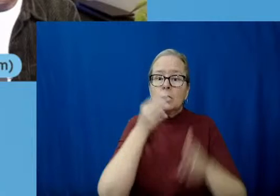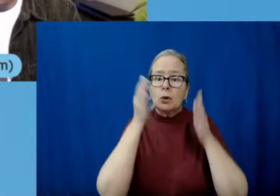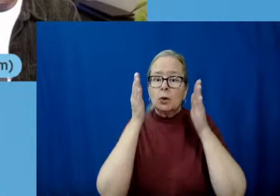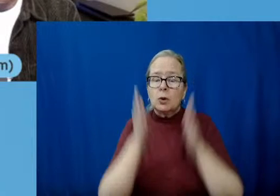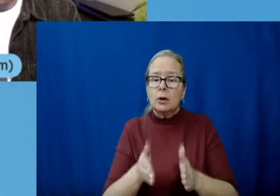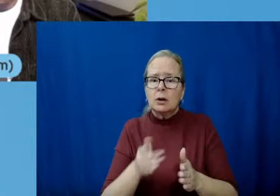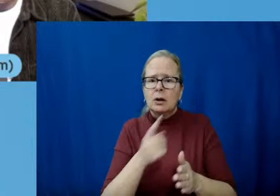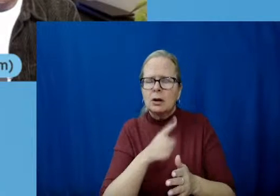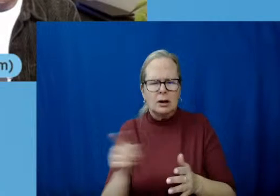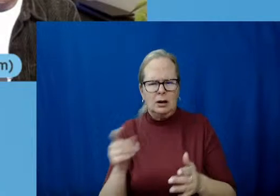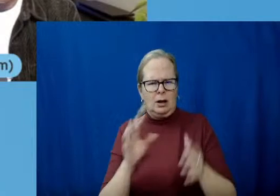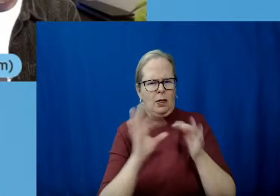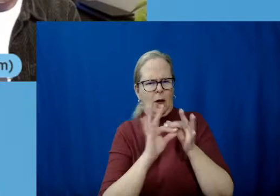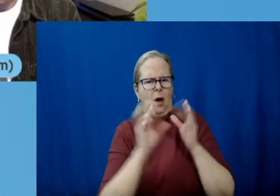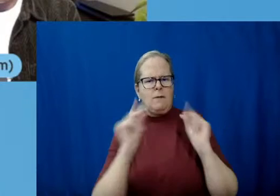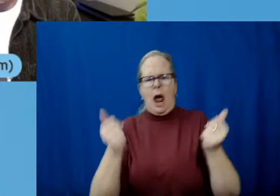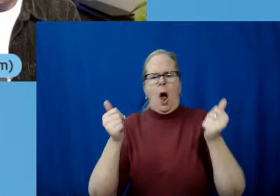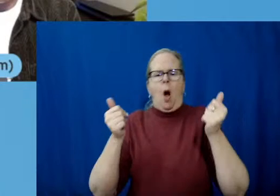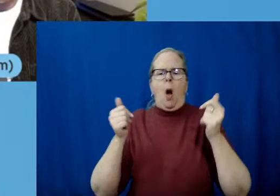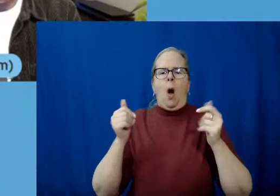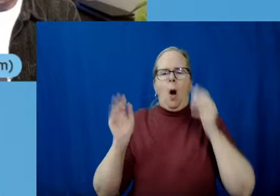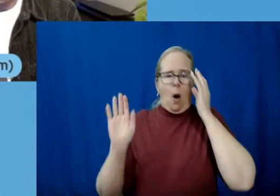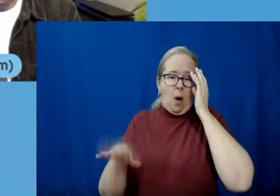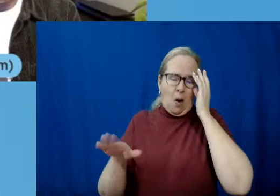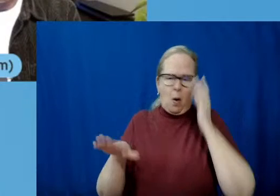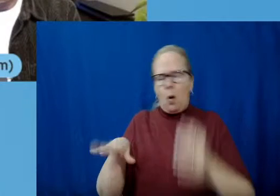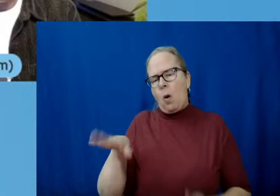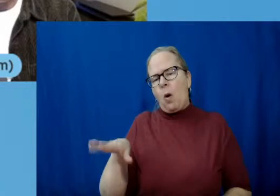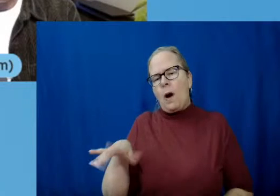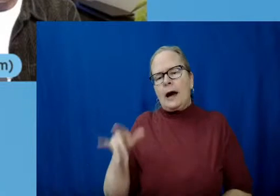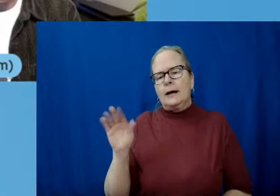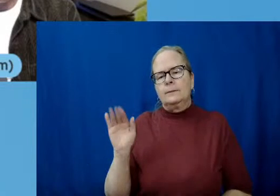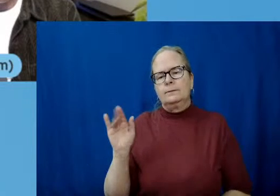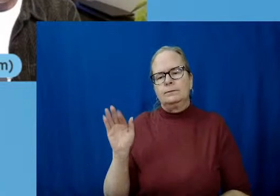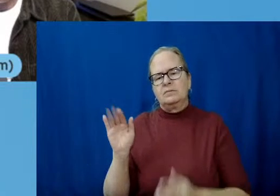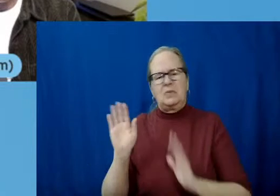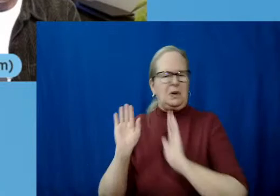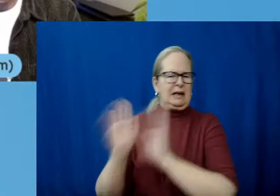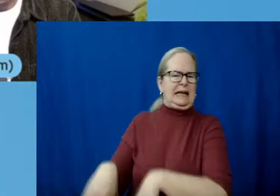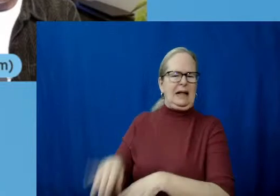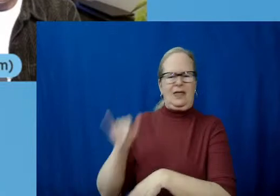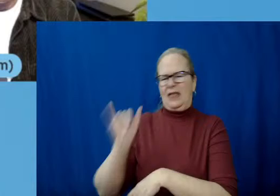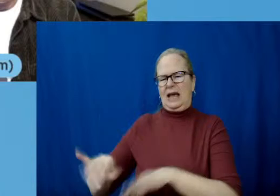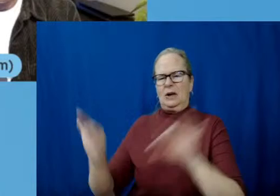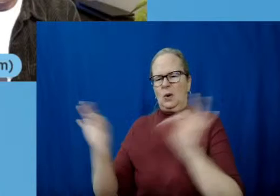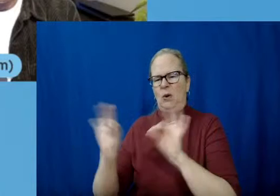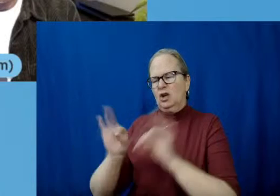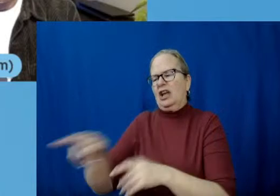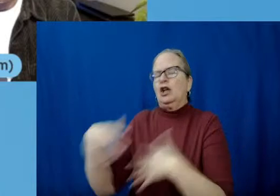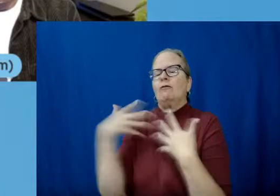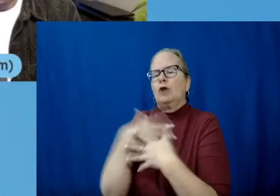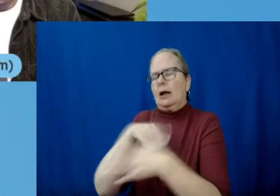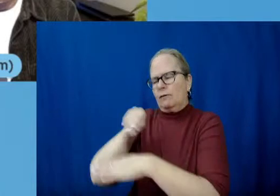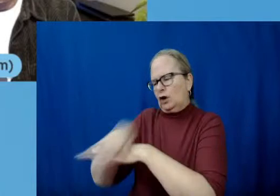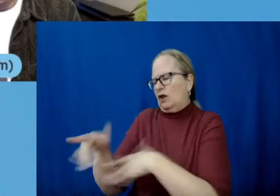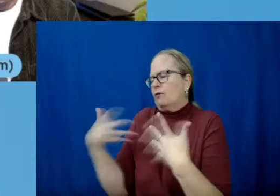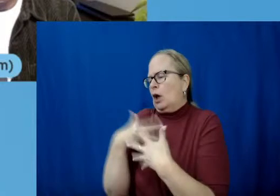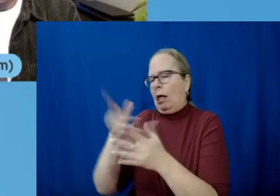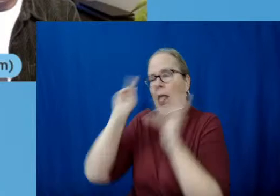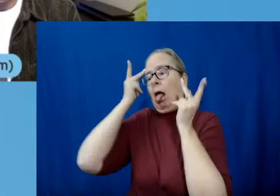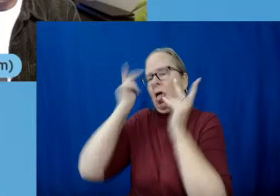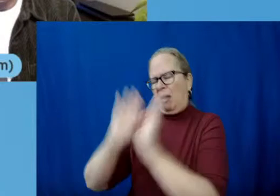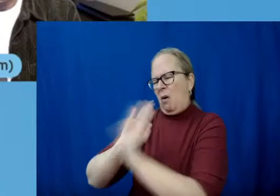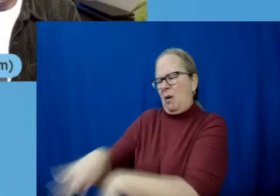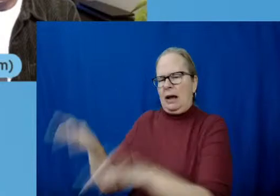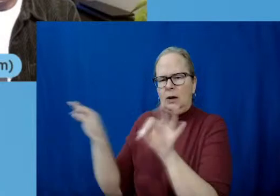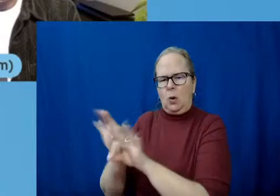fear mongering. So he would attack, demonize. So wasn't this a case of saying, "Look, I'm hoping this is gonna work, and fingers crossed, let's do the best thing